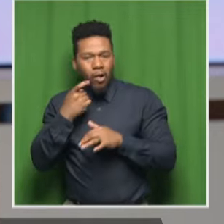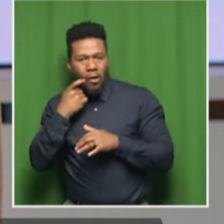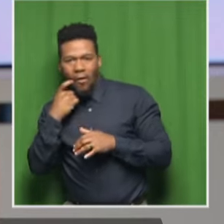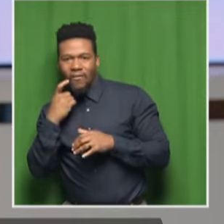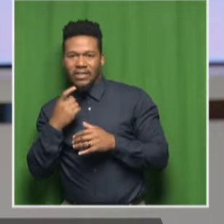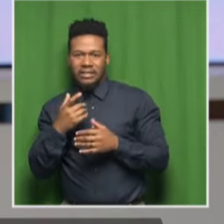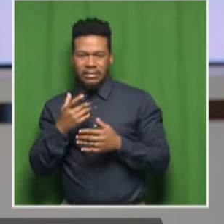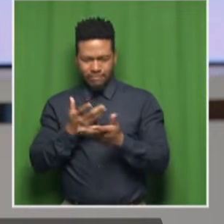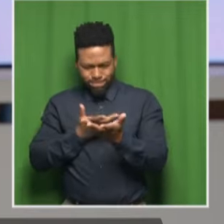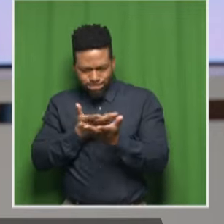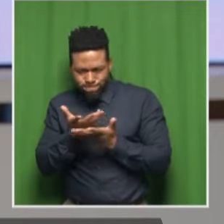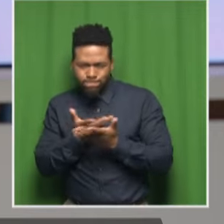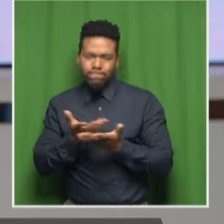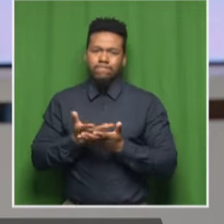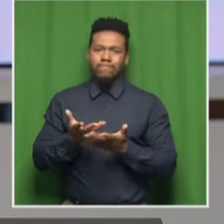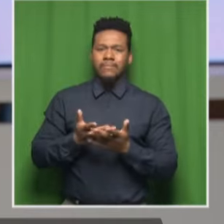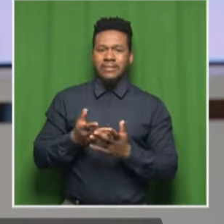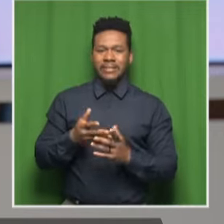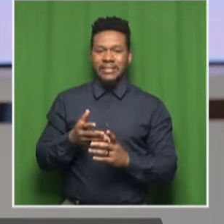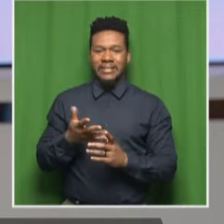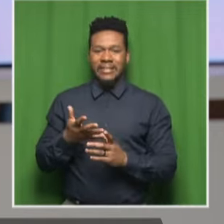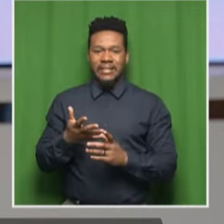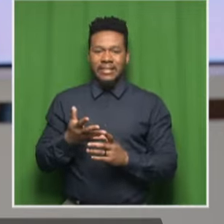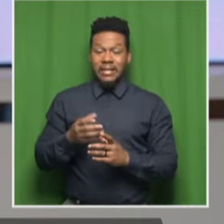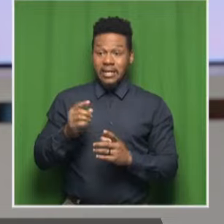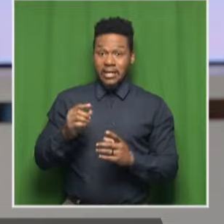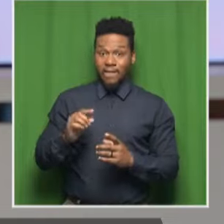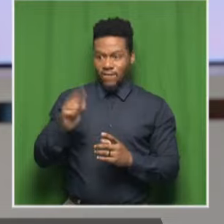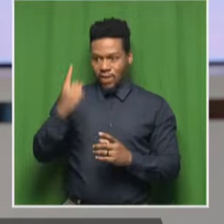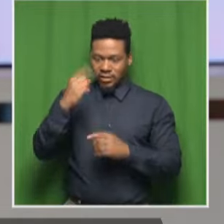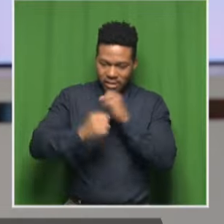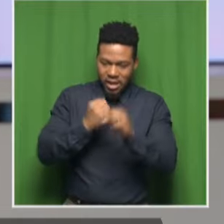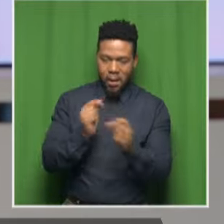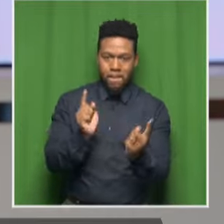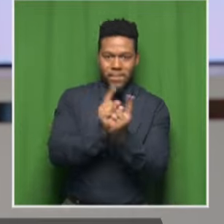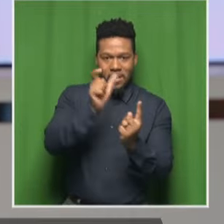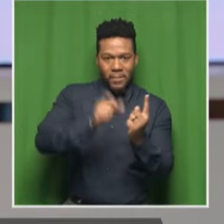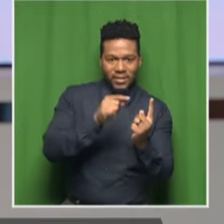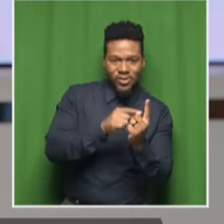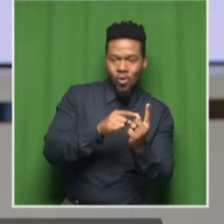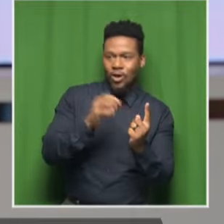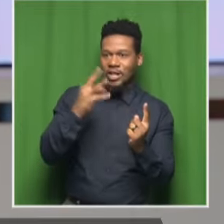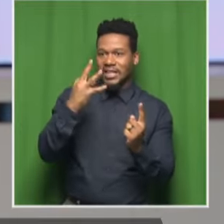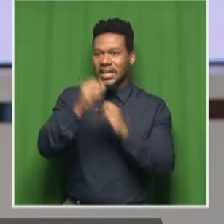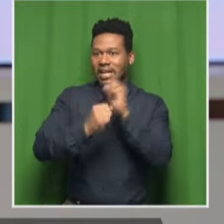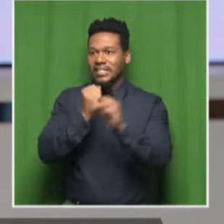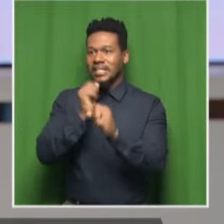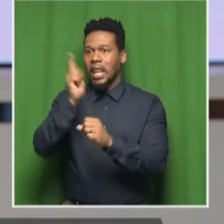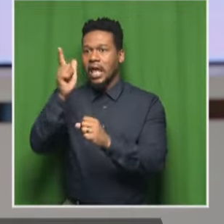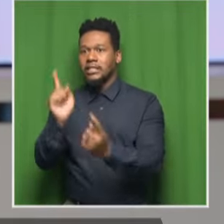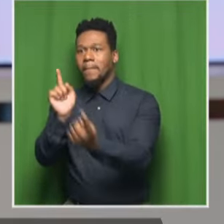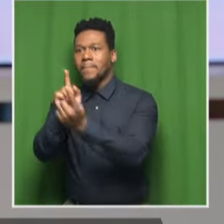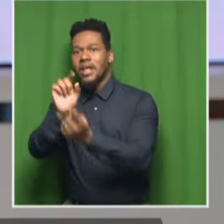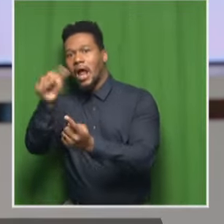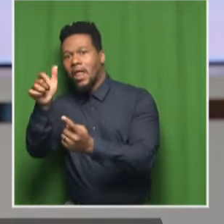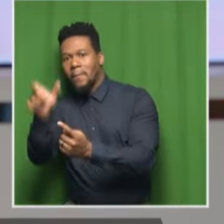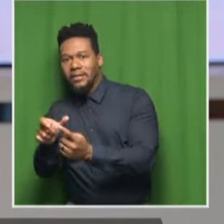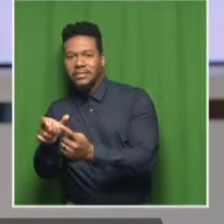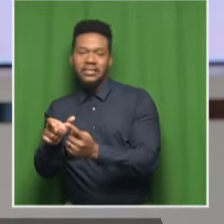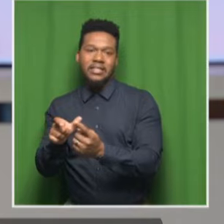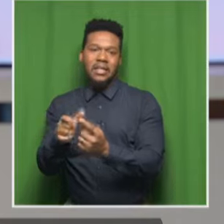people, I'll meet the one a year, the first year, and then the other one maybe 3 years, and then the other one, and there's a total of 4 of